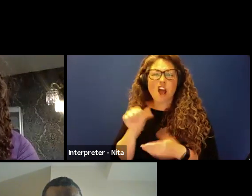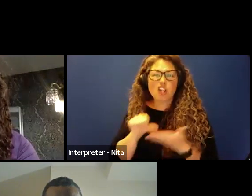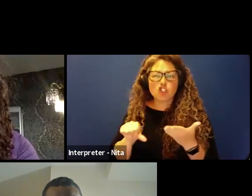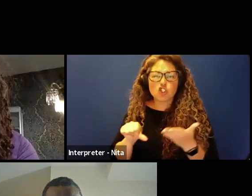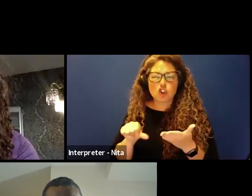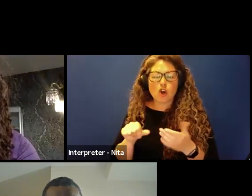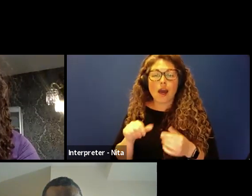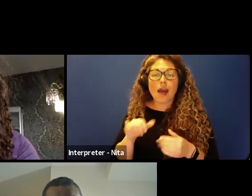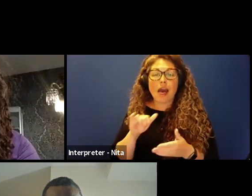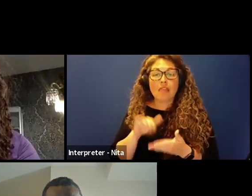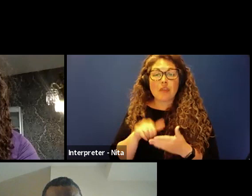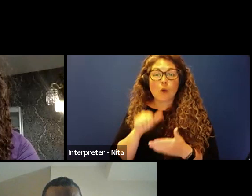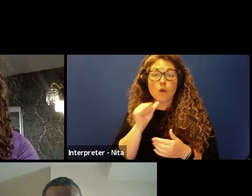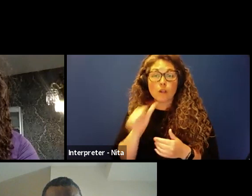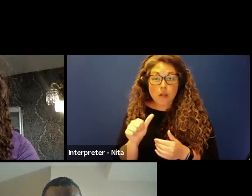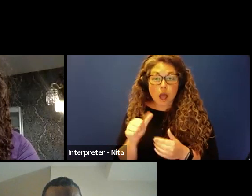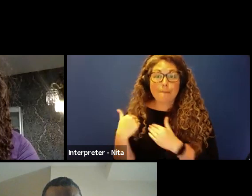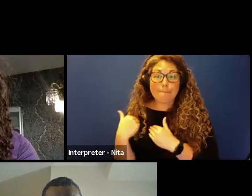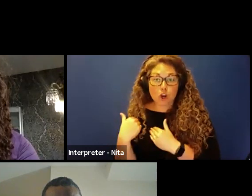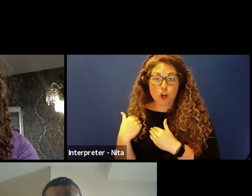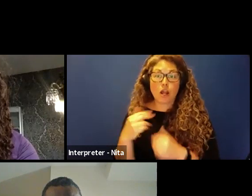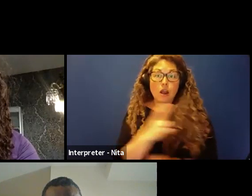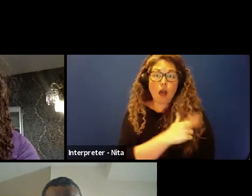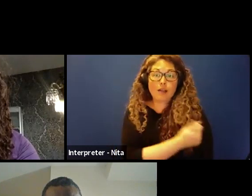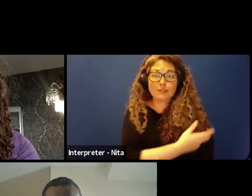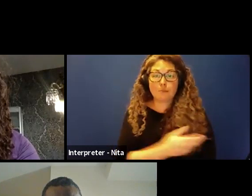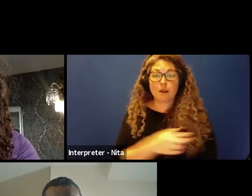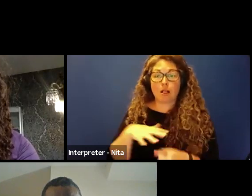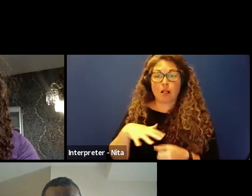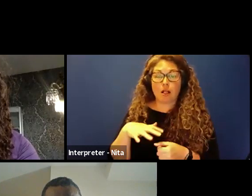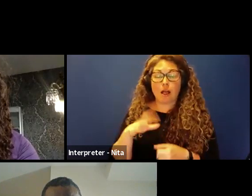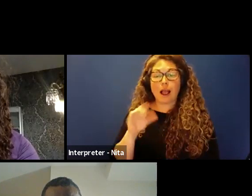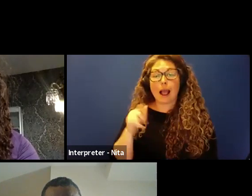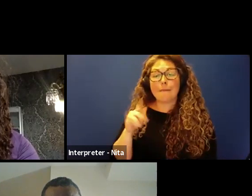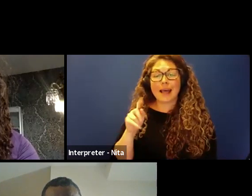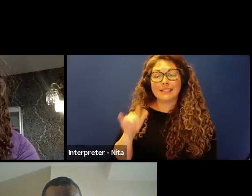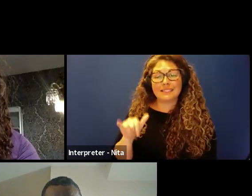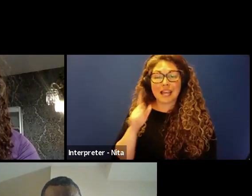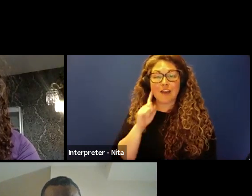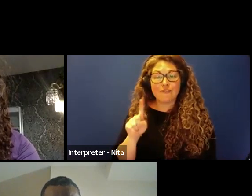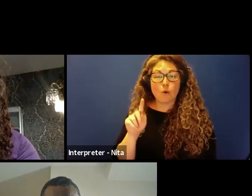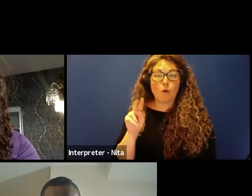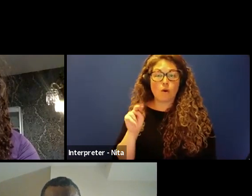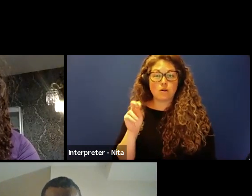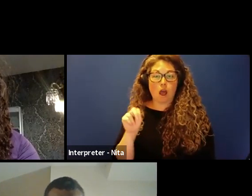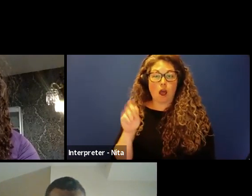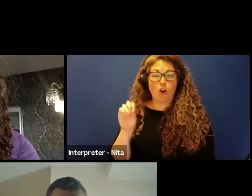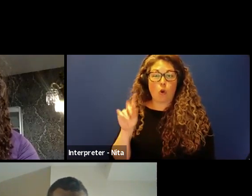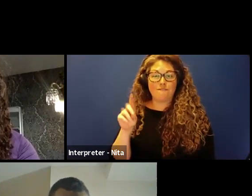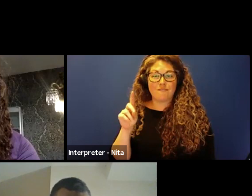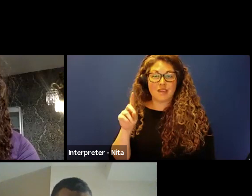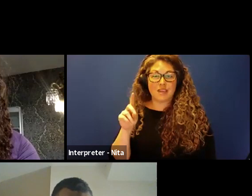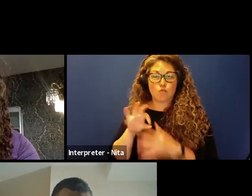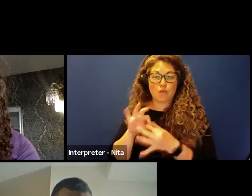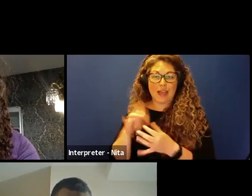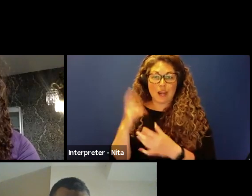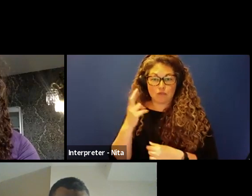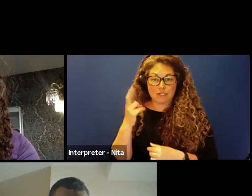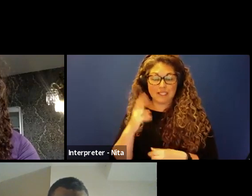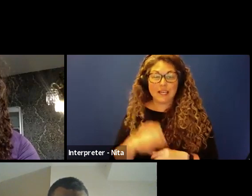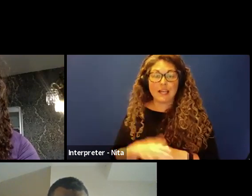burden hospital capacity for COVID-19 related resources. Phase 1 for DC government, the